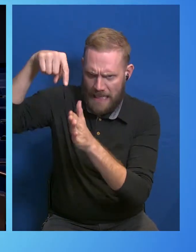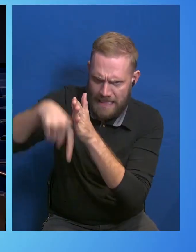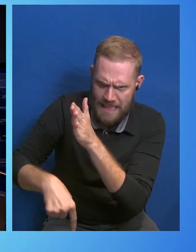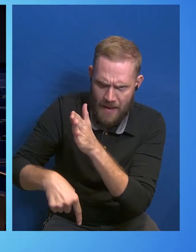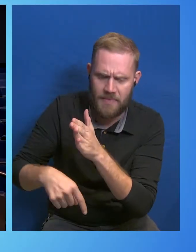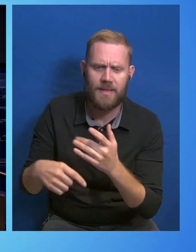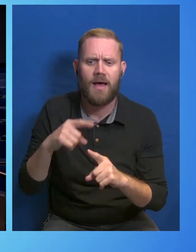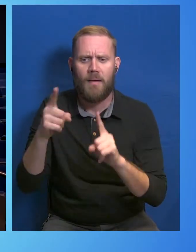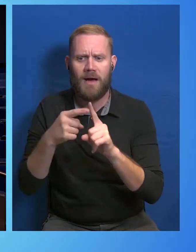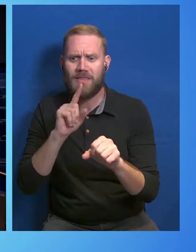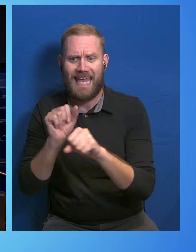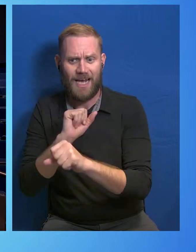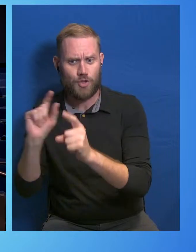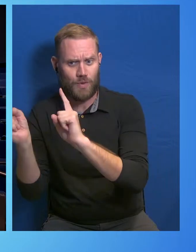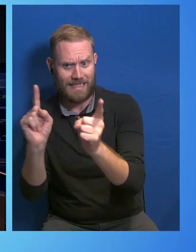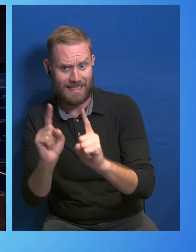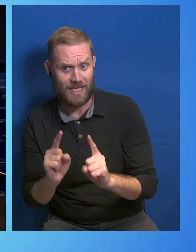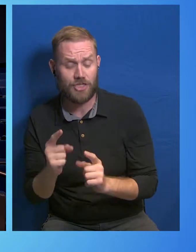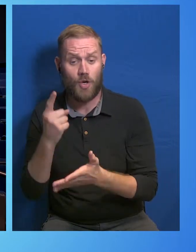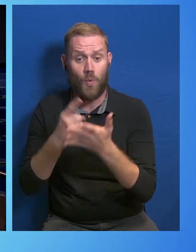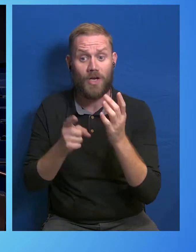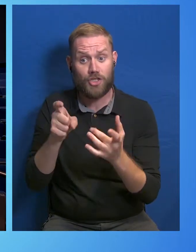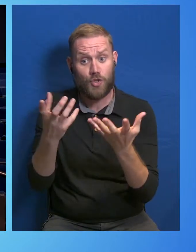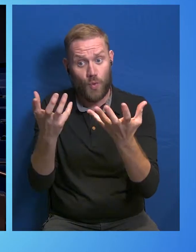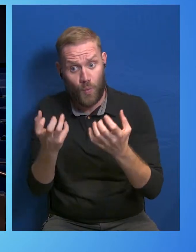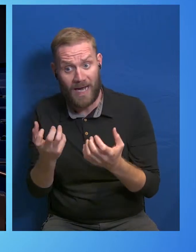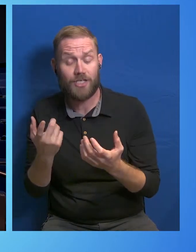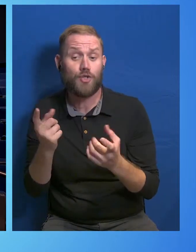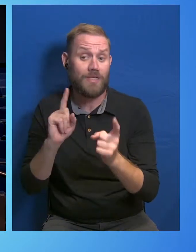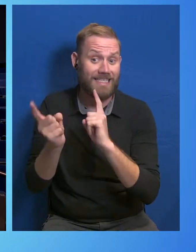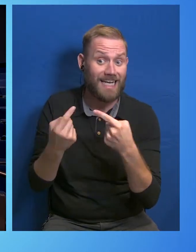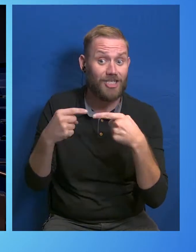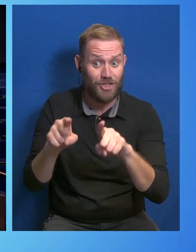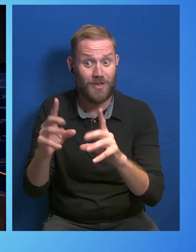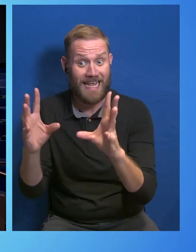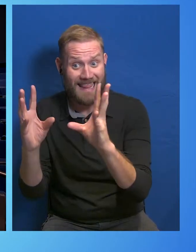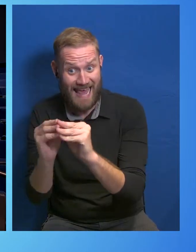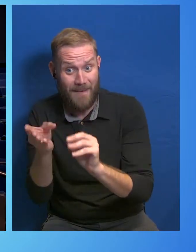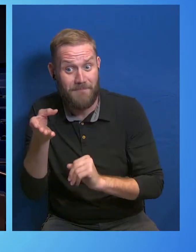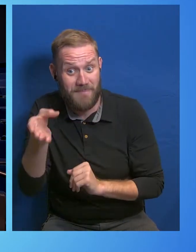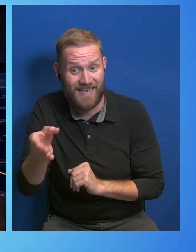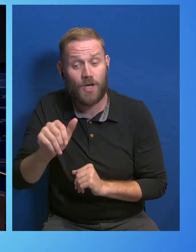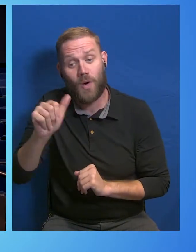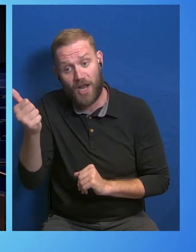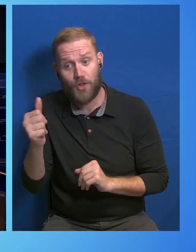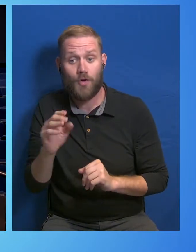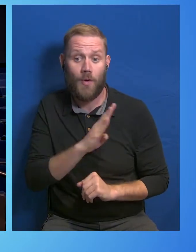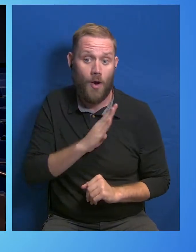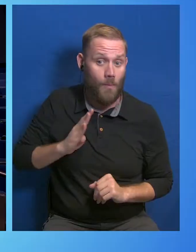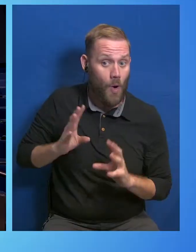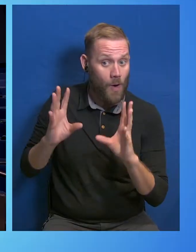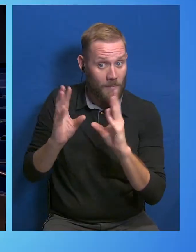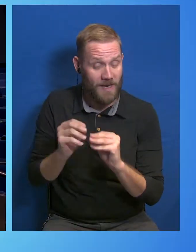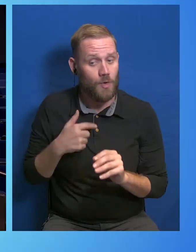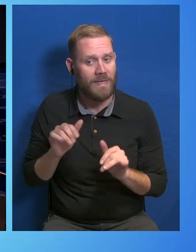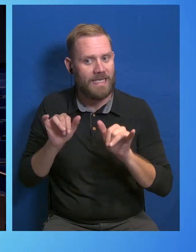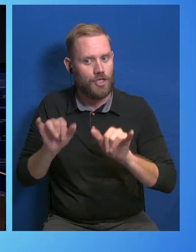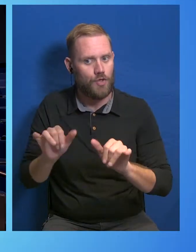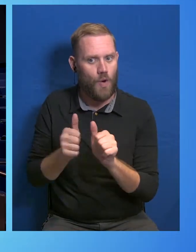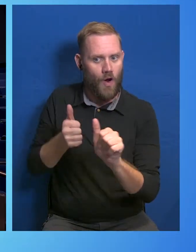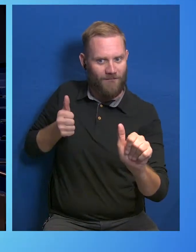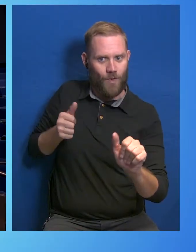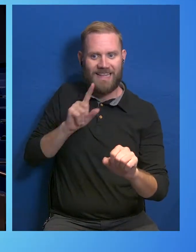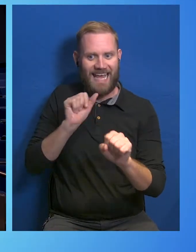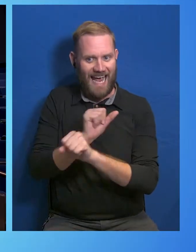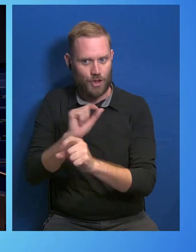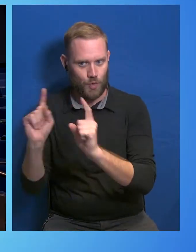the actual discussion of what you may want to discuss at another board meeting. So we need to stay away from the actual